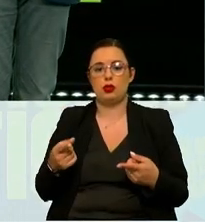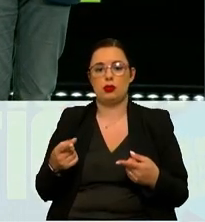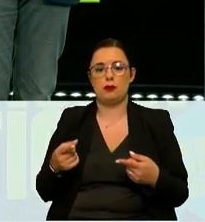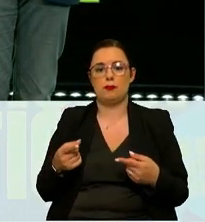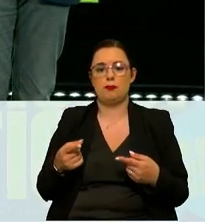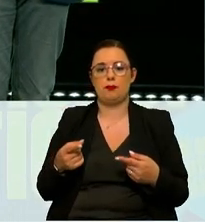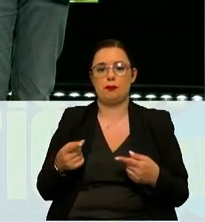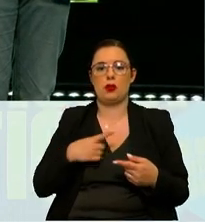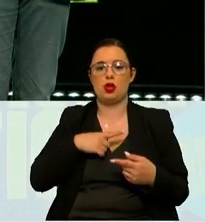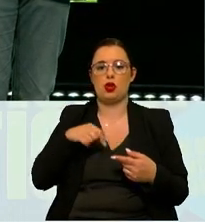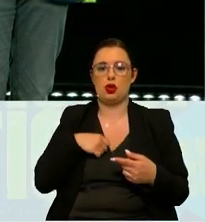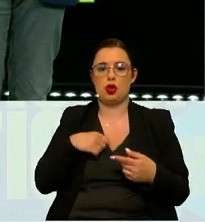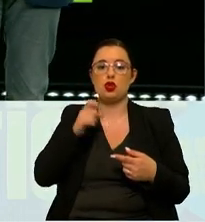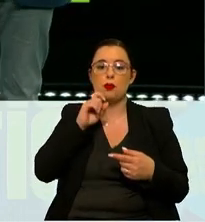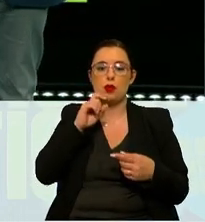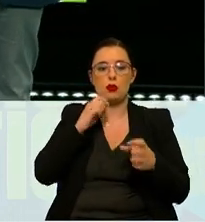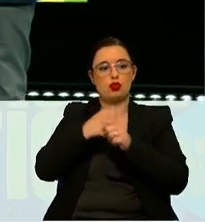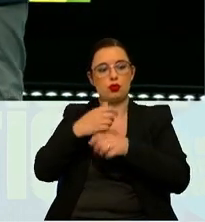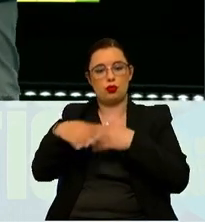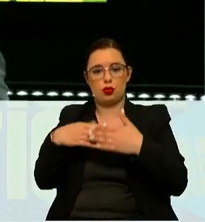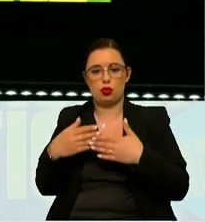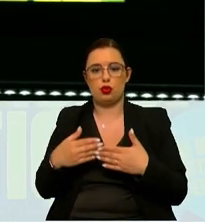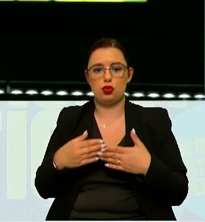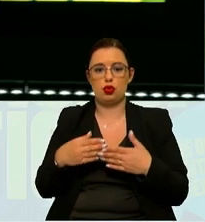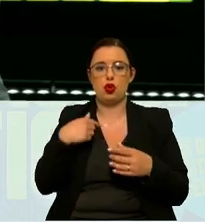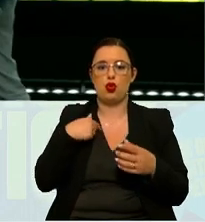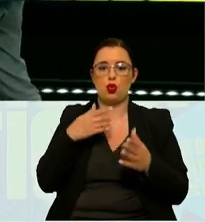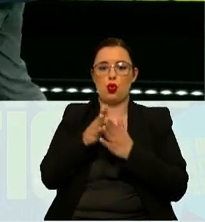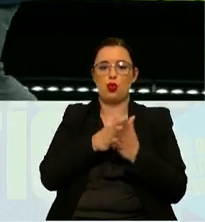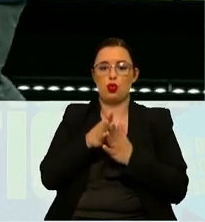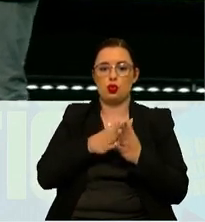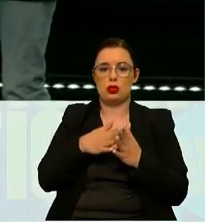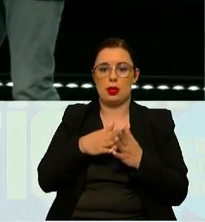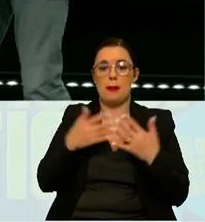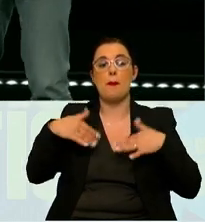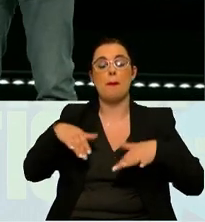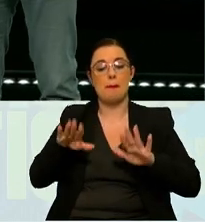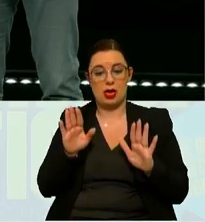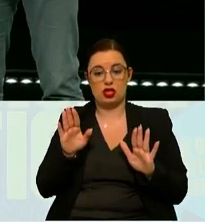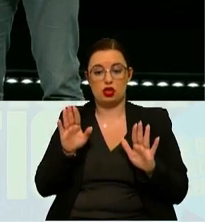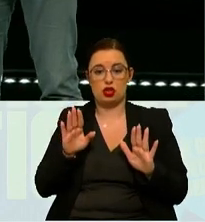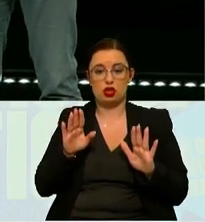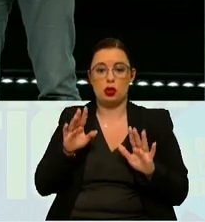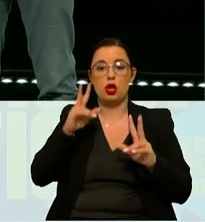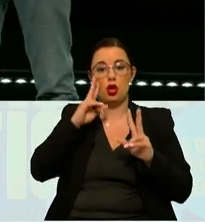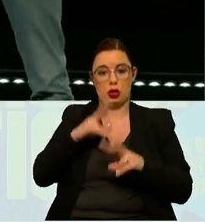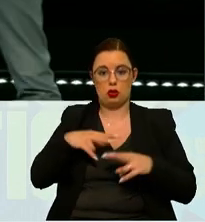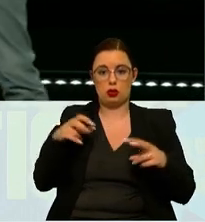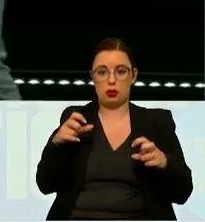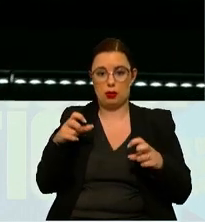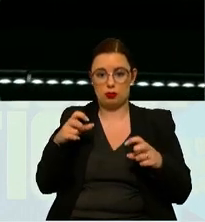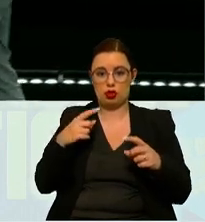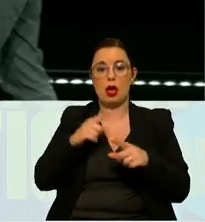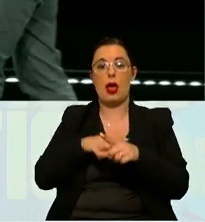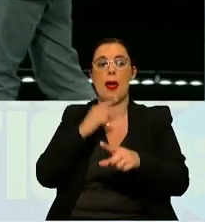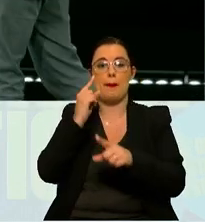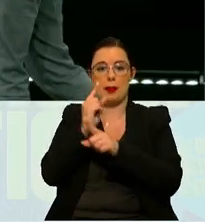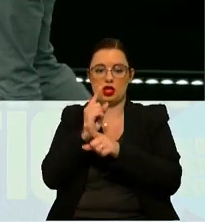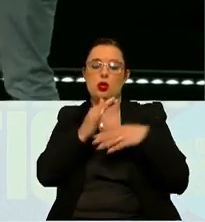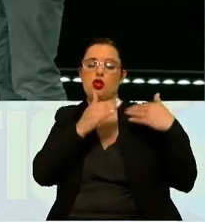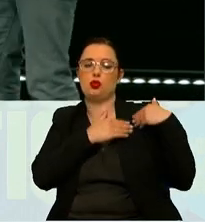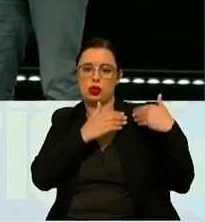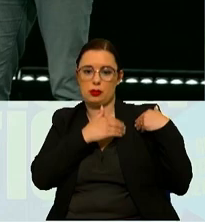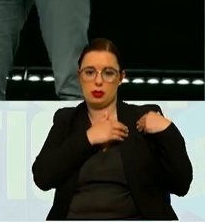building ready-made products, ready to use, to address some use cases, but all of them are founded in the same responsible